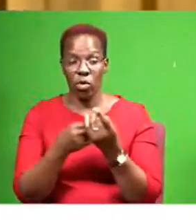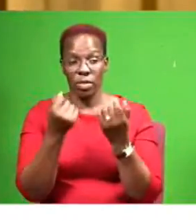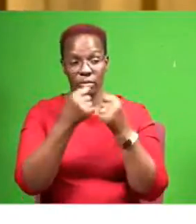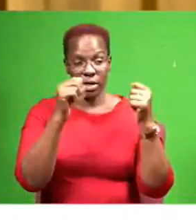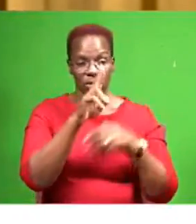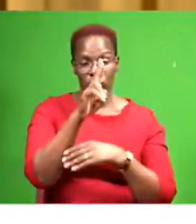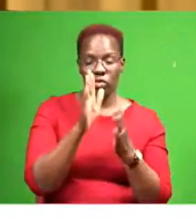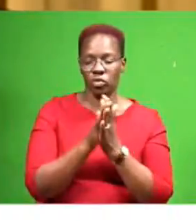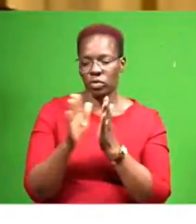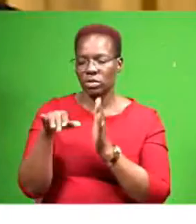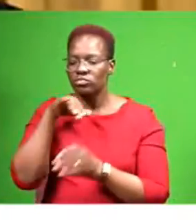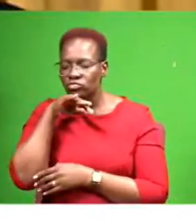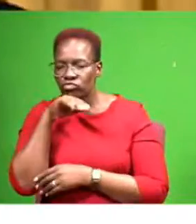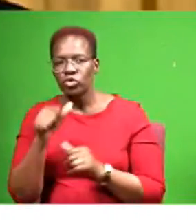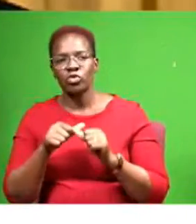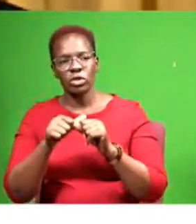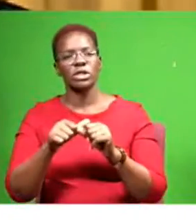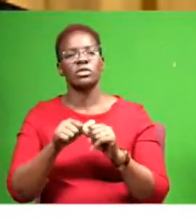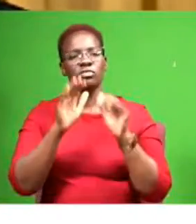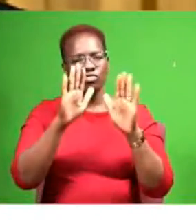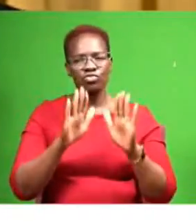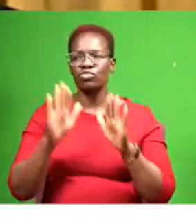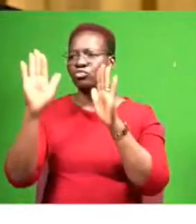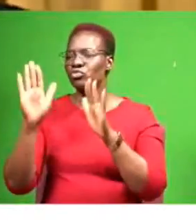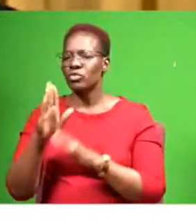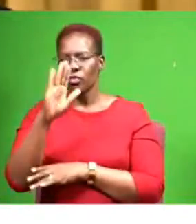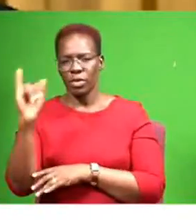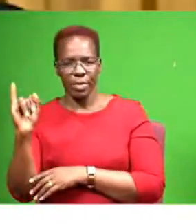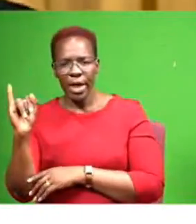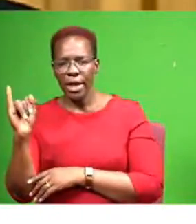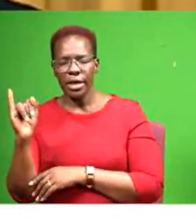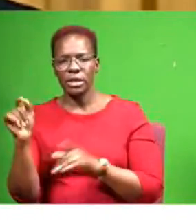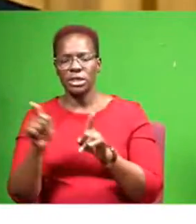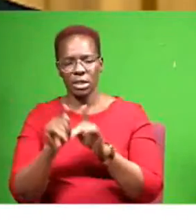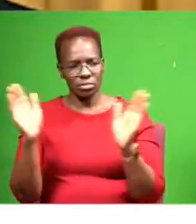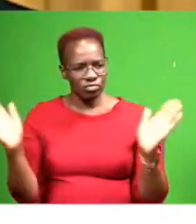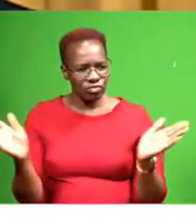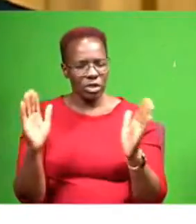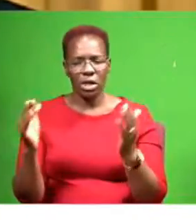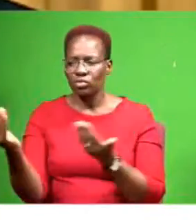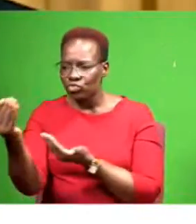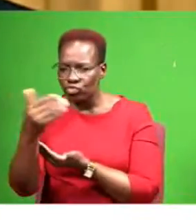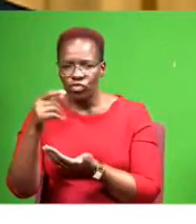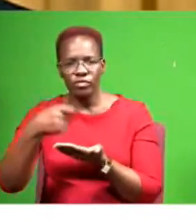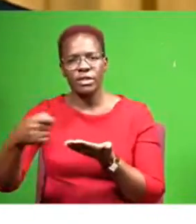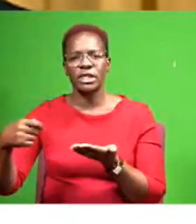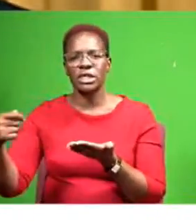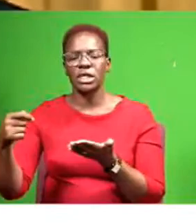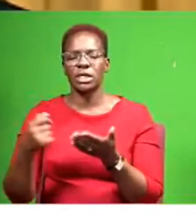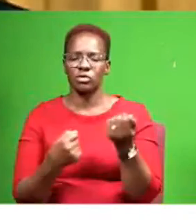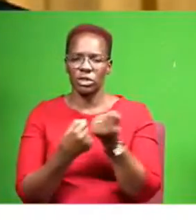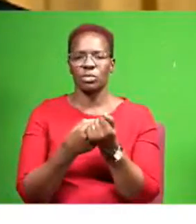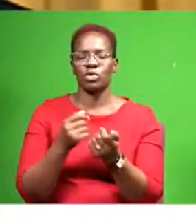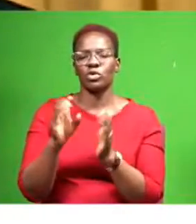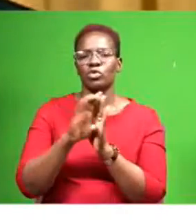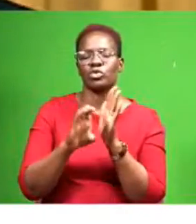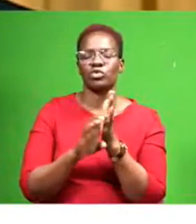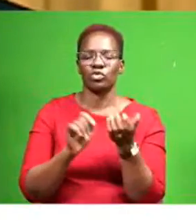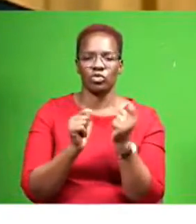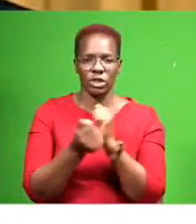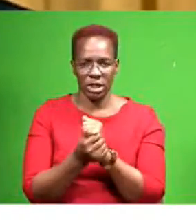Raila continued popularizing the BBI process and encouraged the collection of signatures in support of the constitutional change